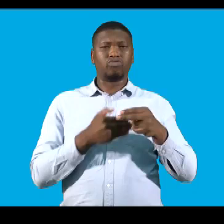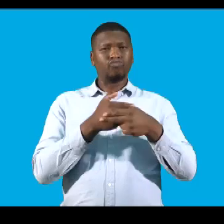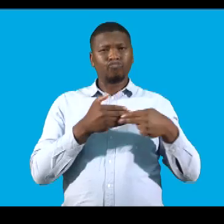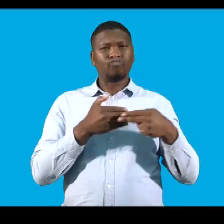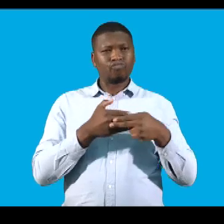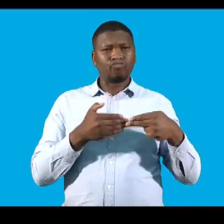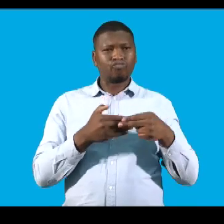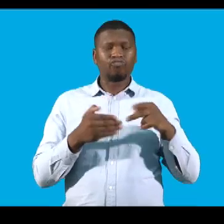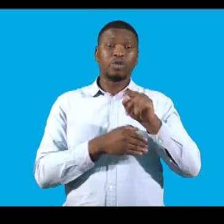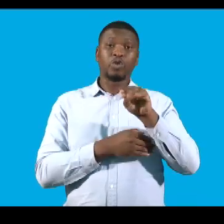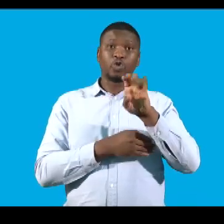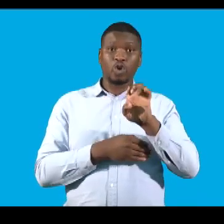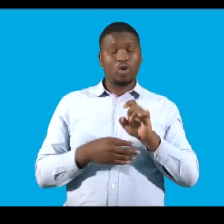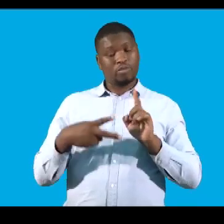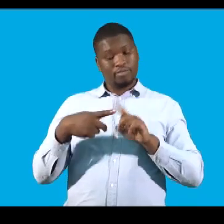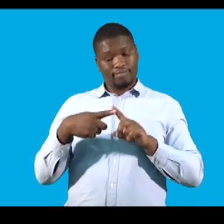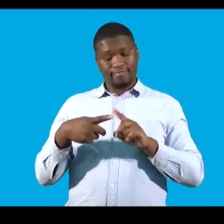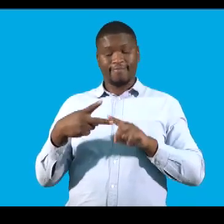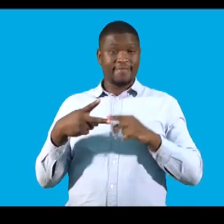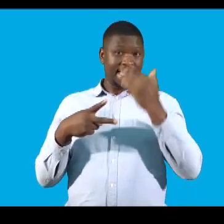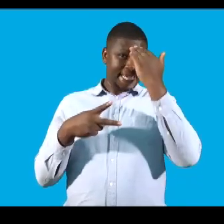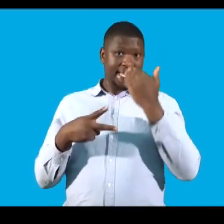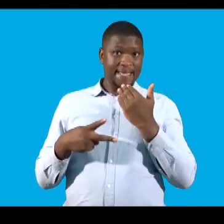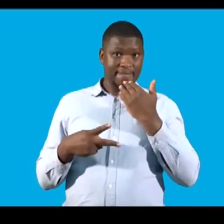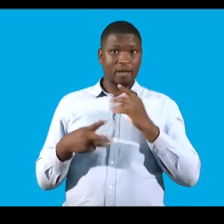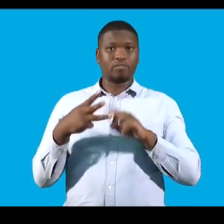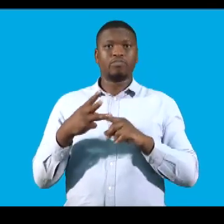imagery, tone, and structure throughout the poem.